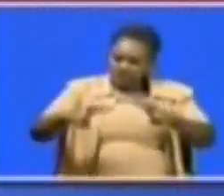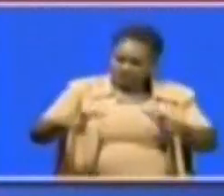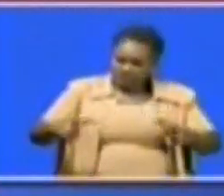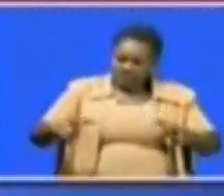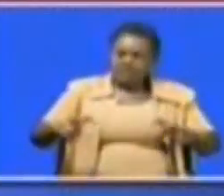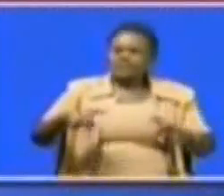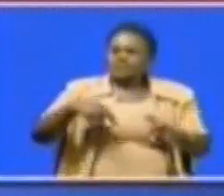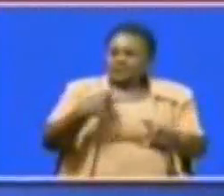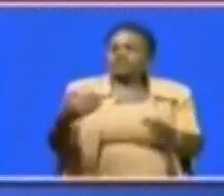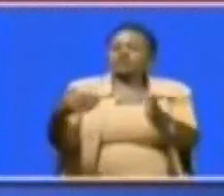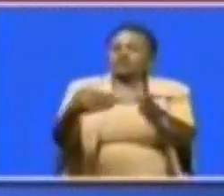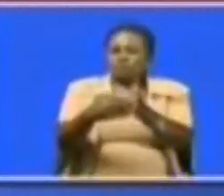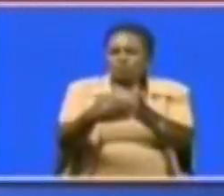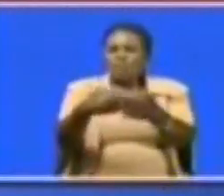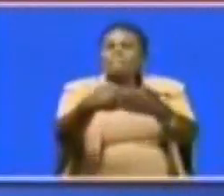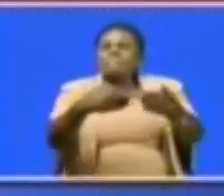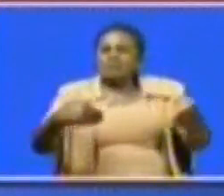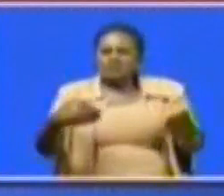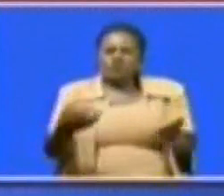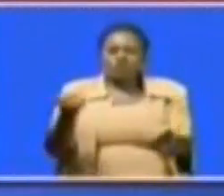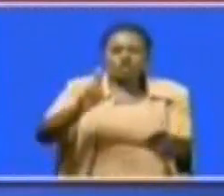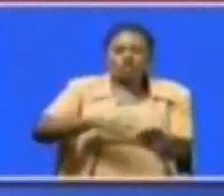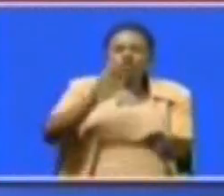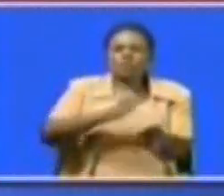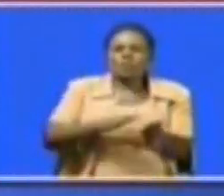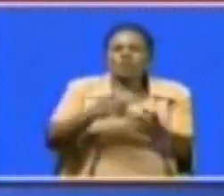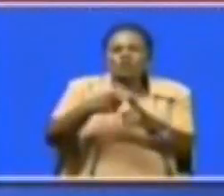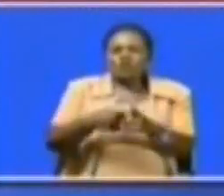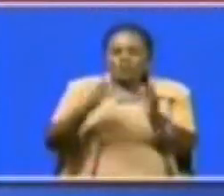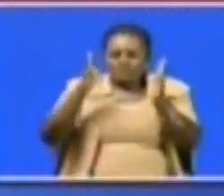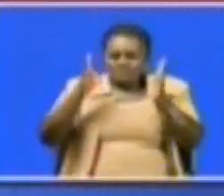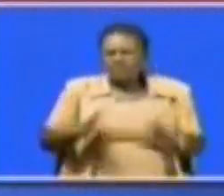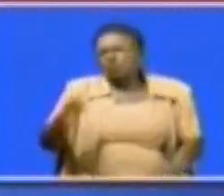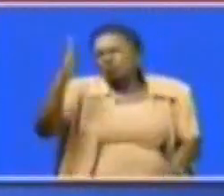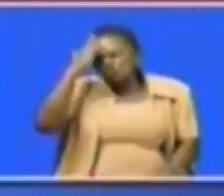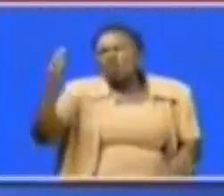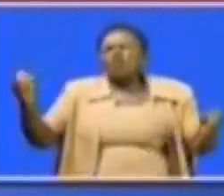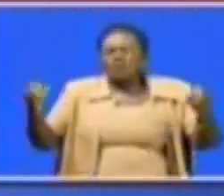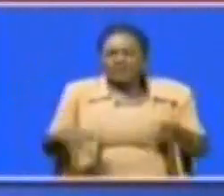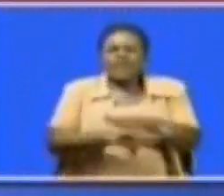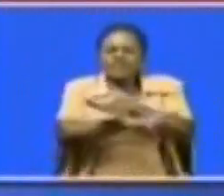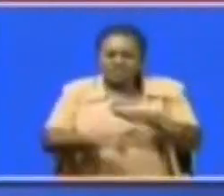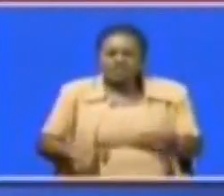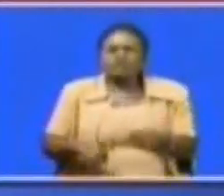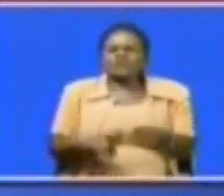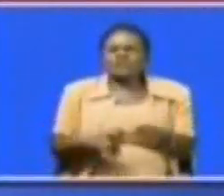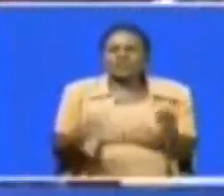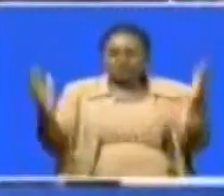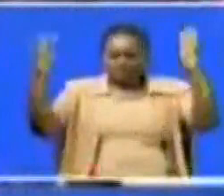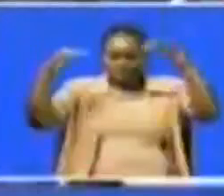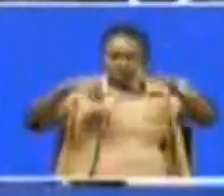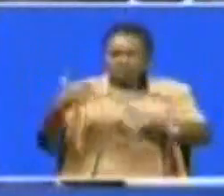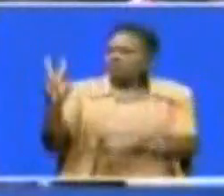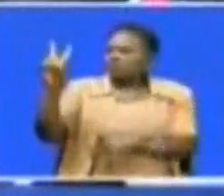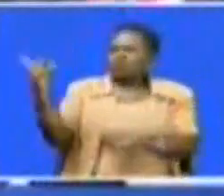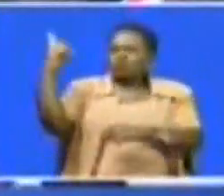investigation, we are stopped even before we record a statement from somebody who you know very well as stolen from Kenyans. Kongamano hili